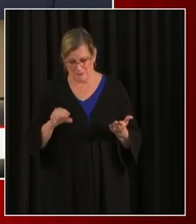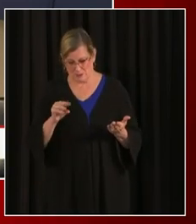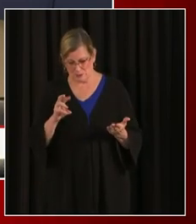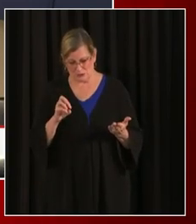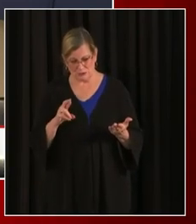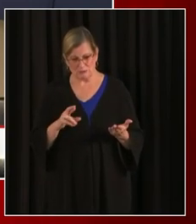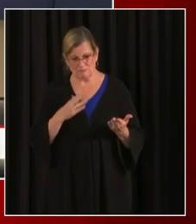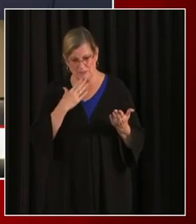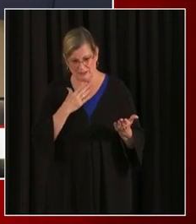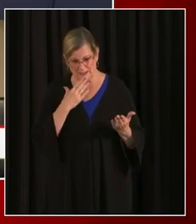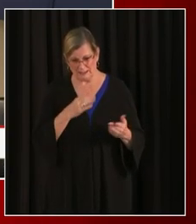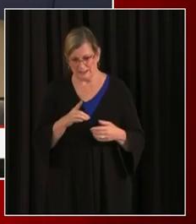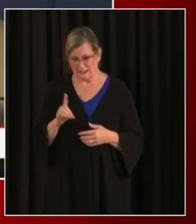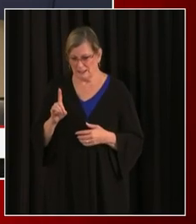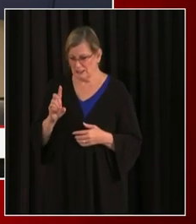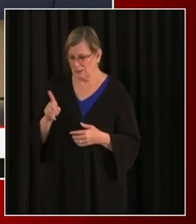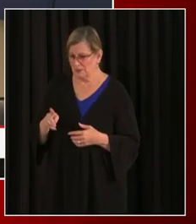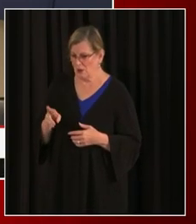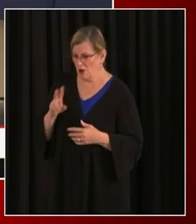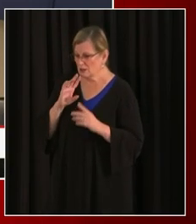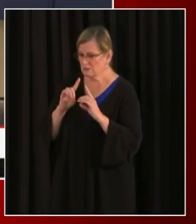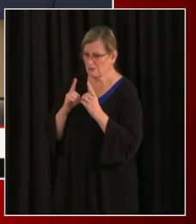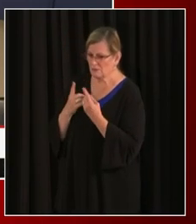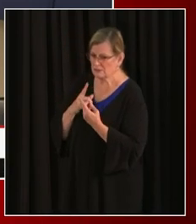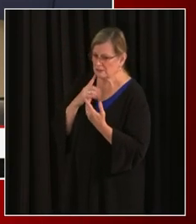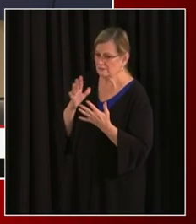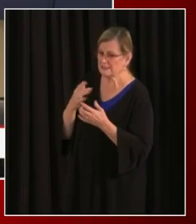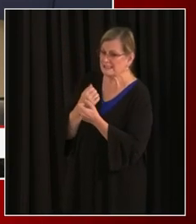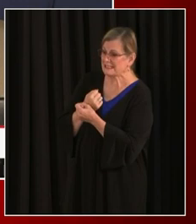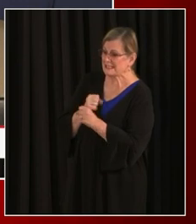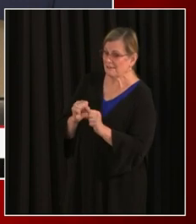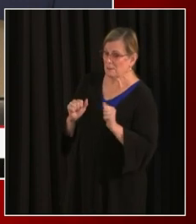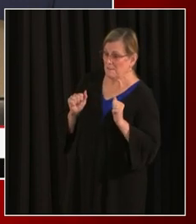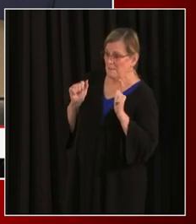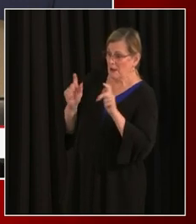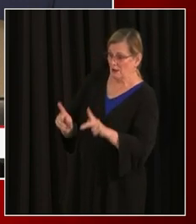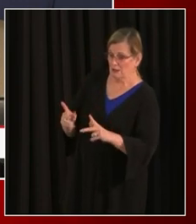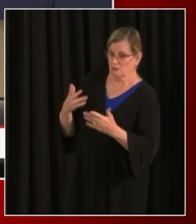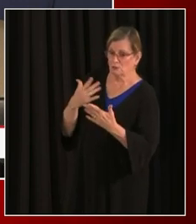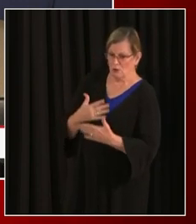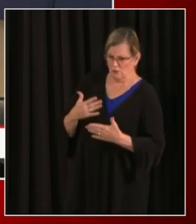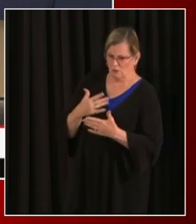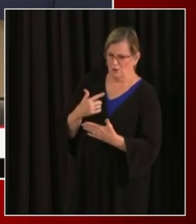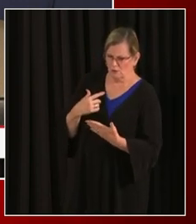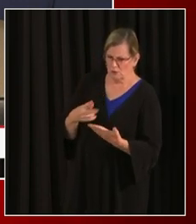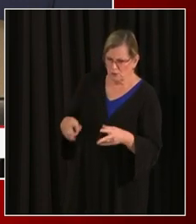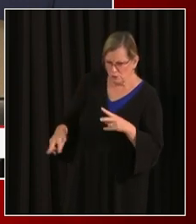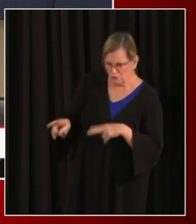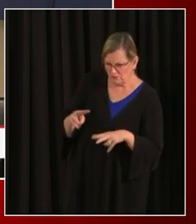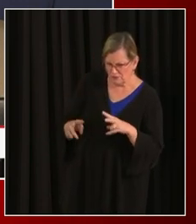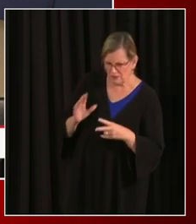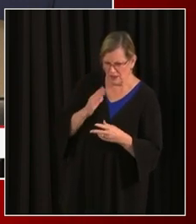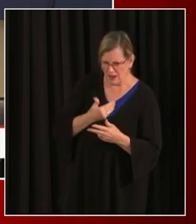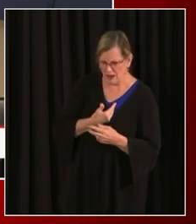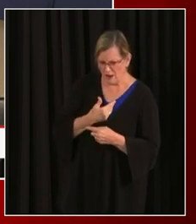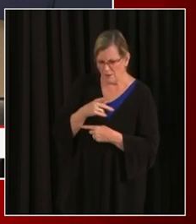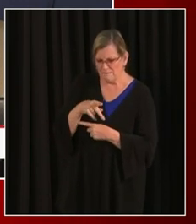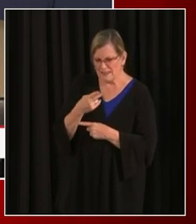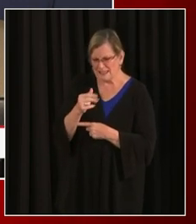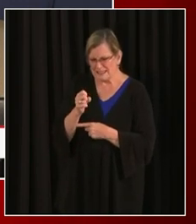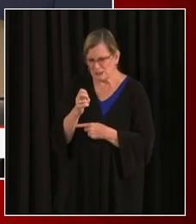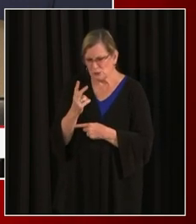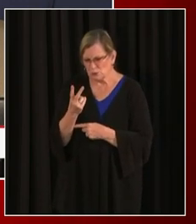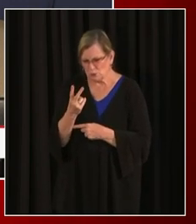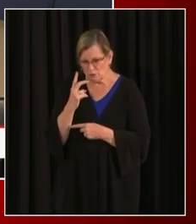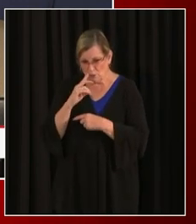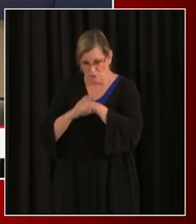is excited to safely return to recreation, and I'll go over our Phase 2 fall